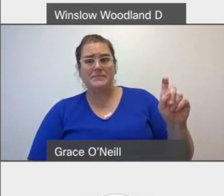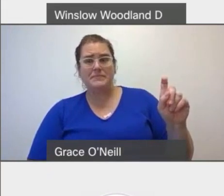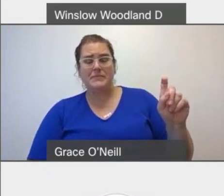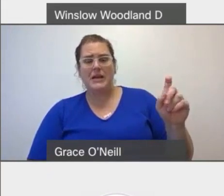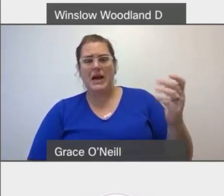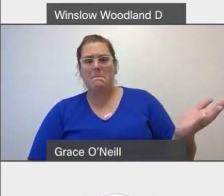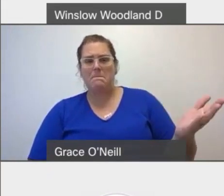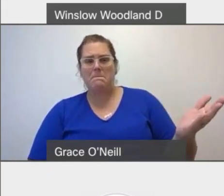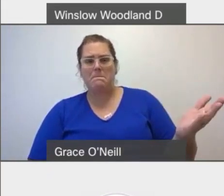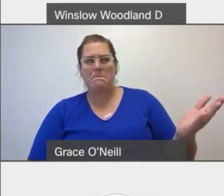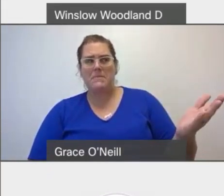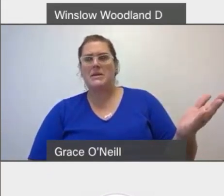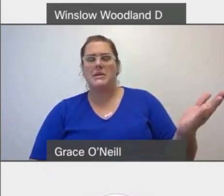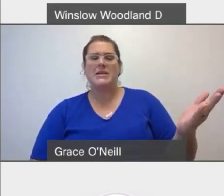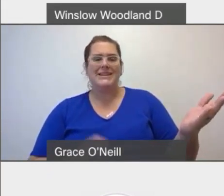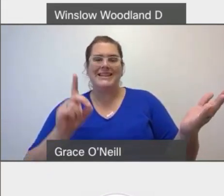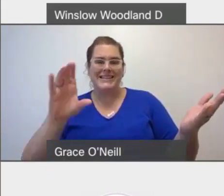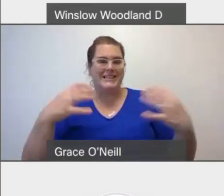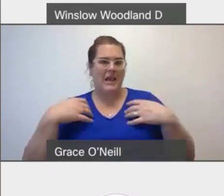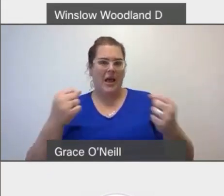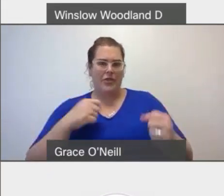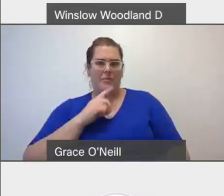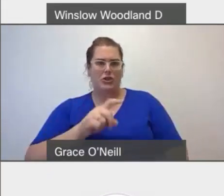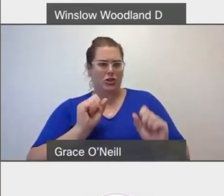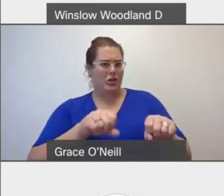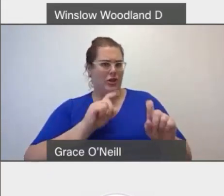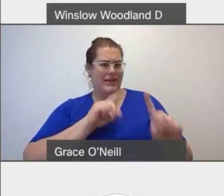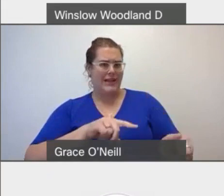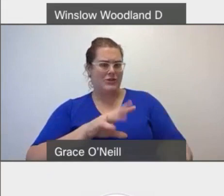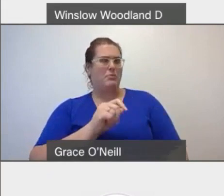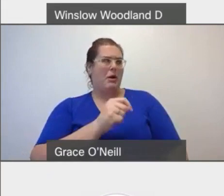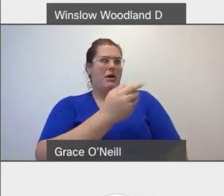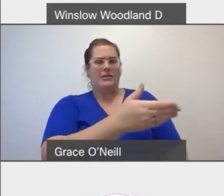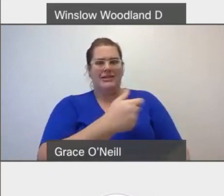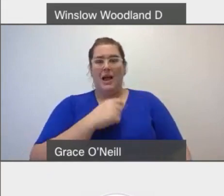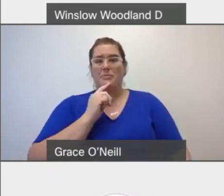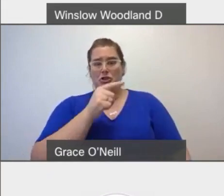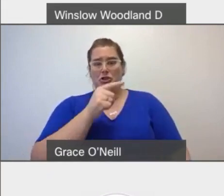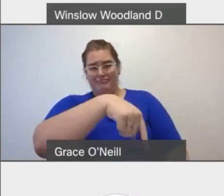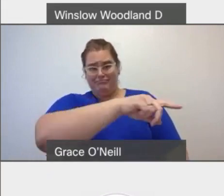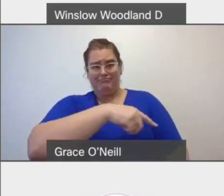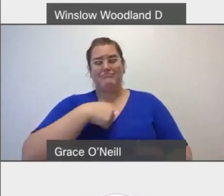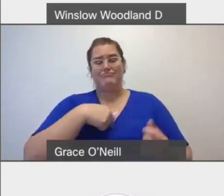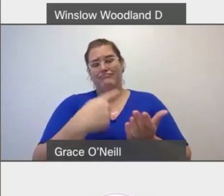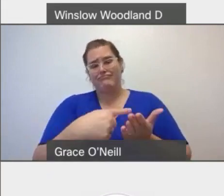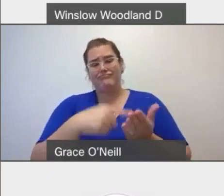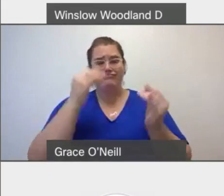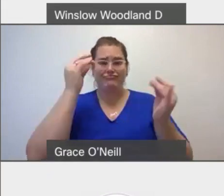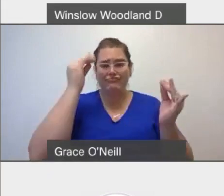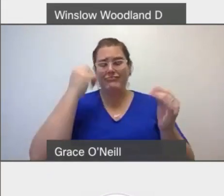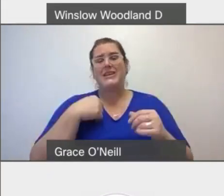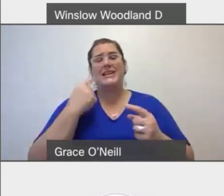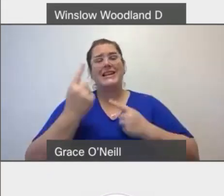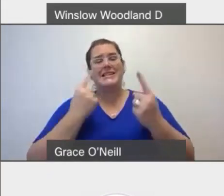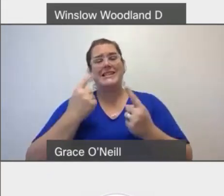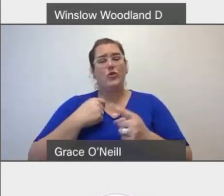DC Health could probably say this. I think that the folks at DC Health who are considering waiver requests are